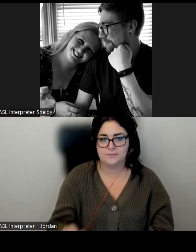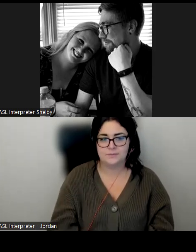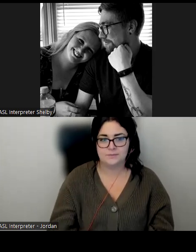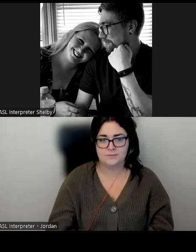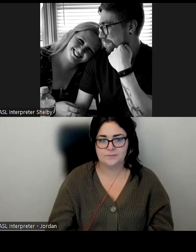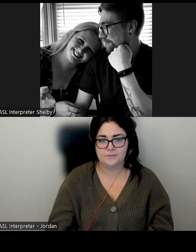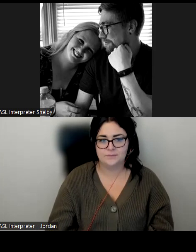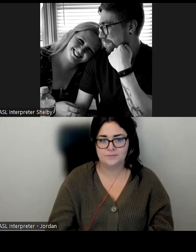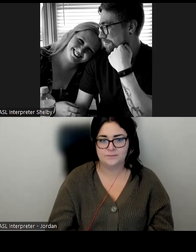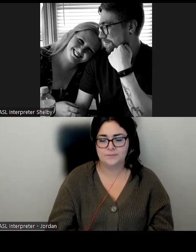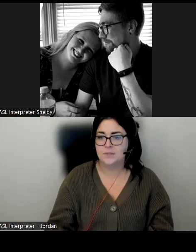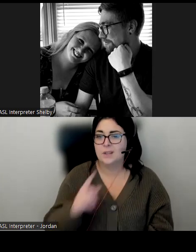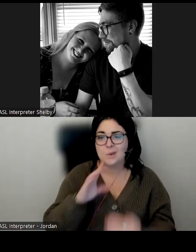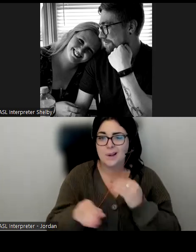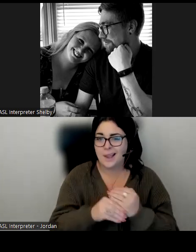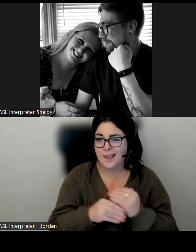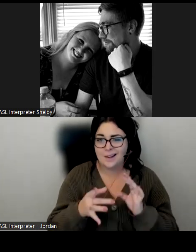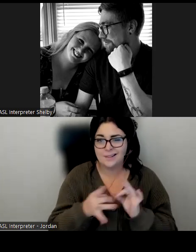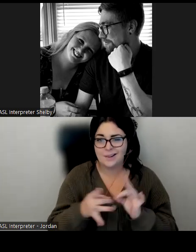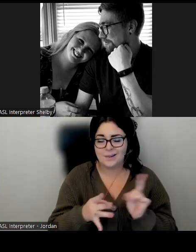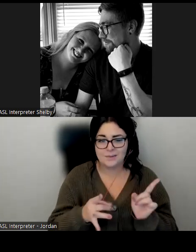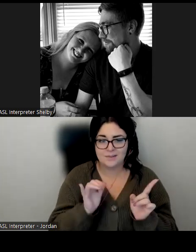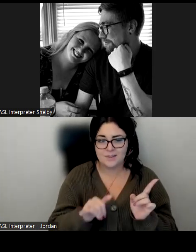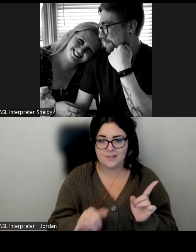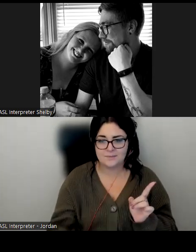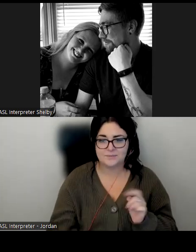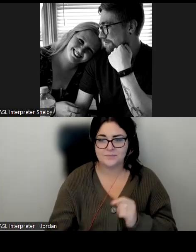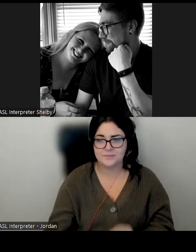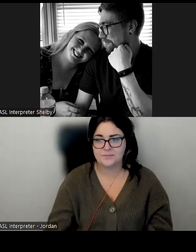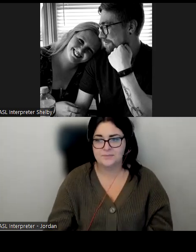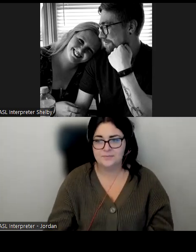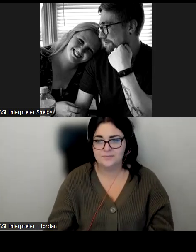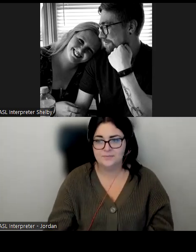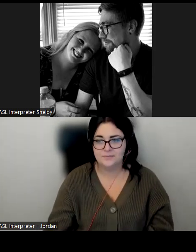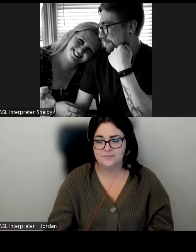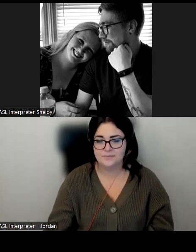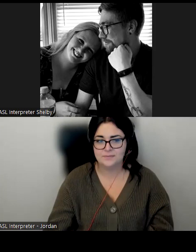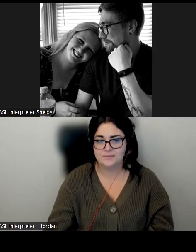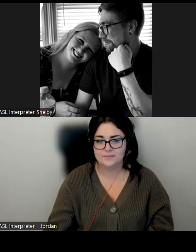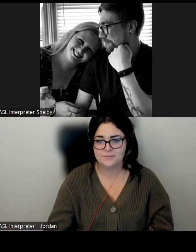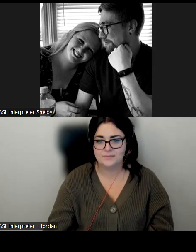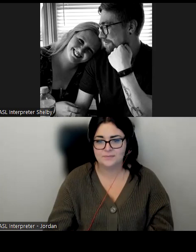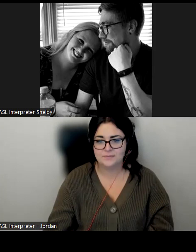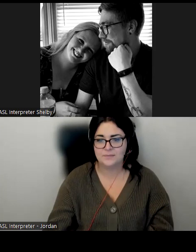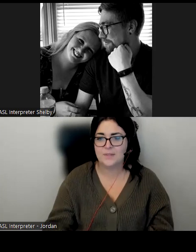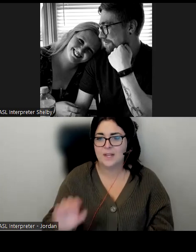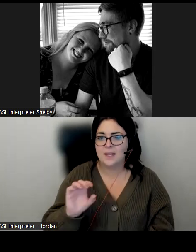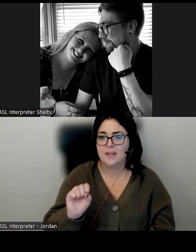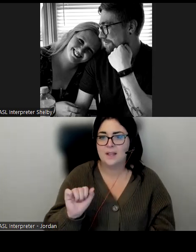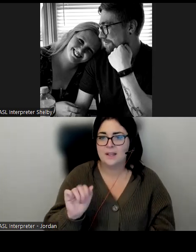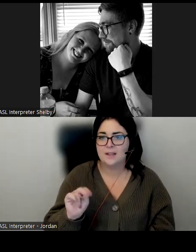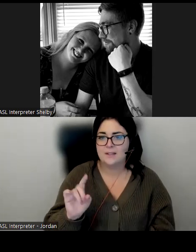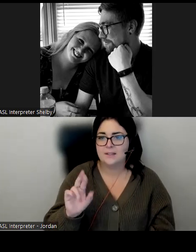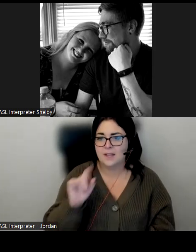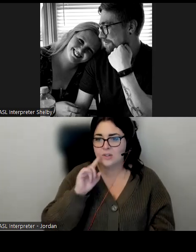or say anything to our audience, maybe that's on from the West Coast. I think that Sandra just had to step out,